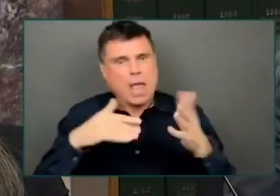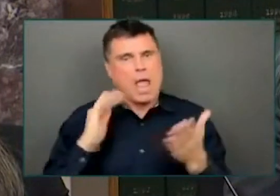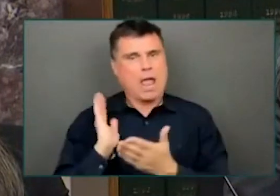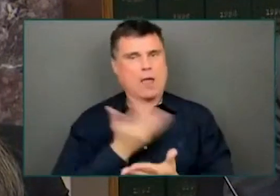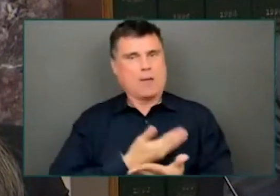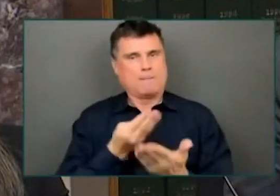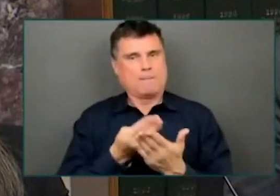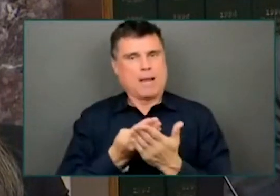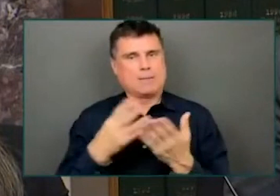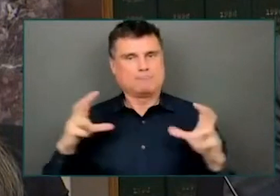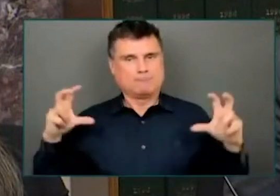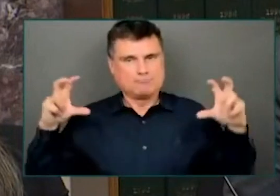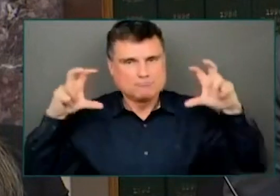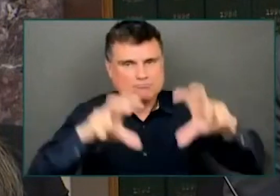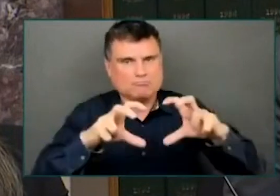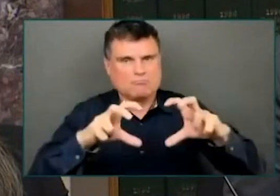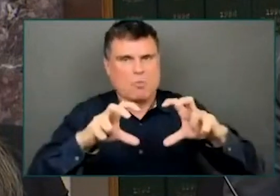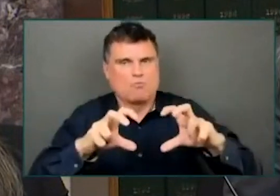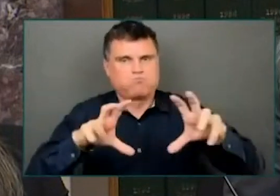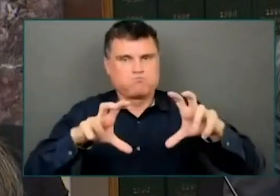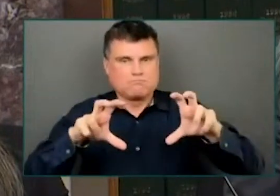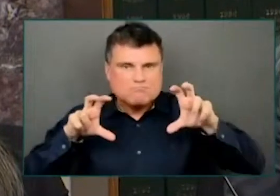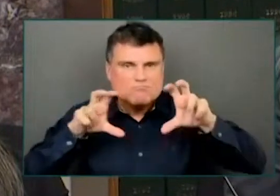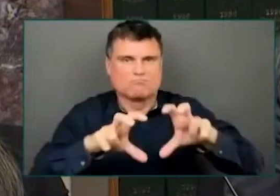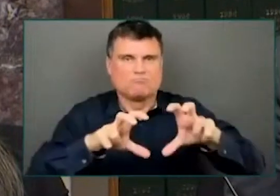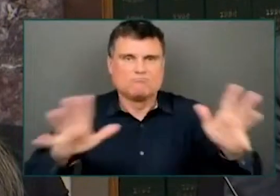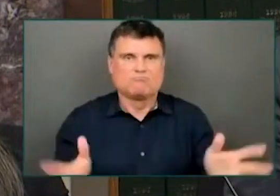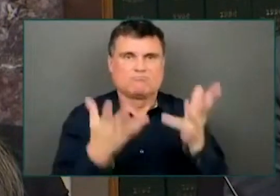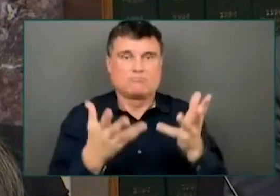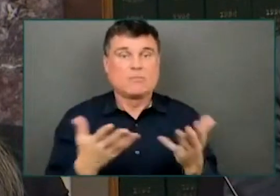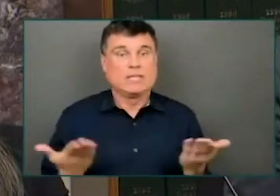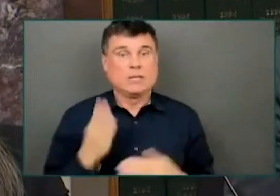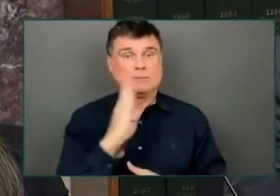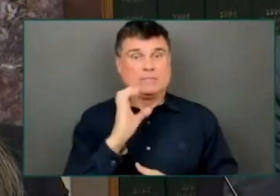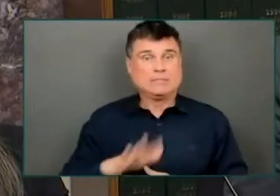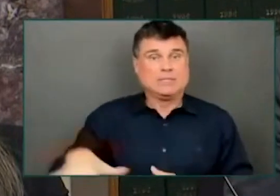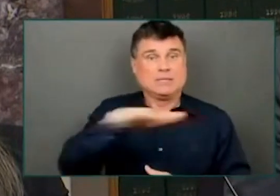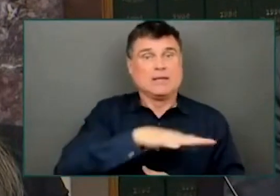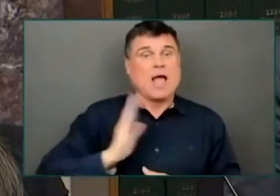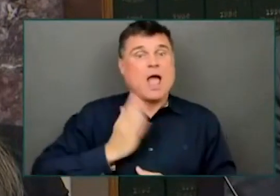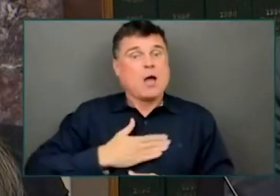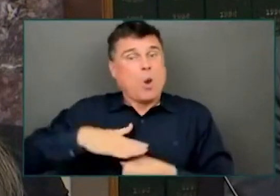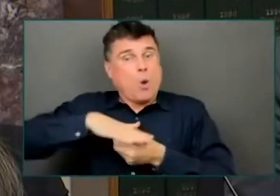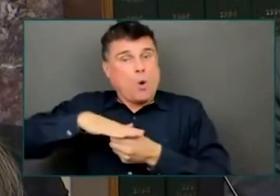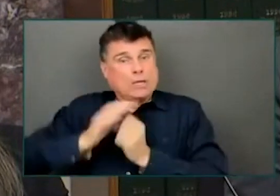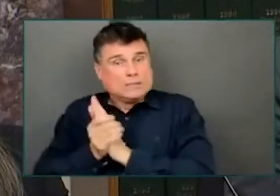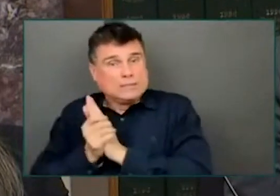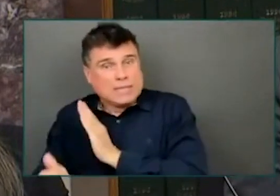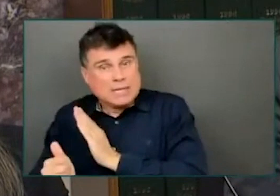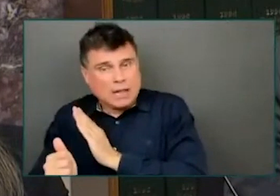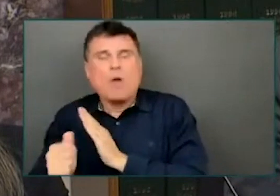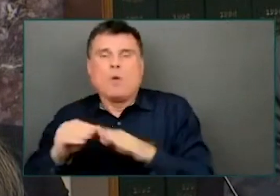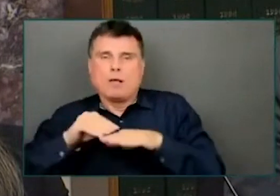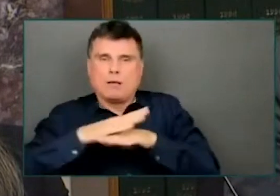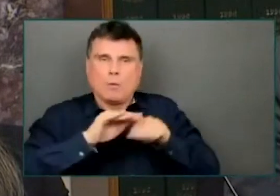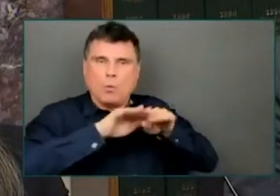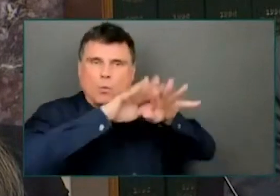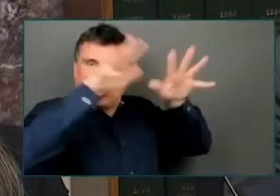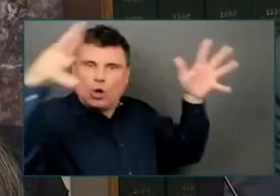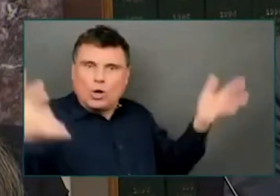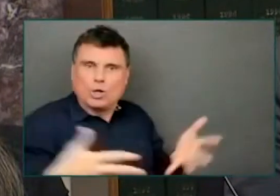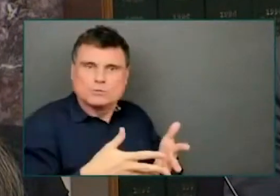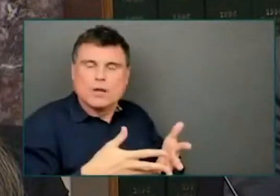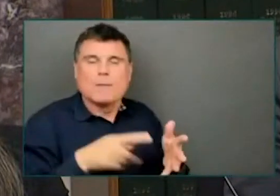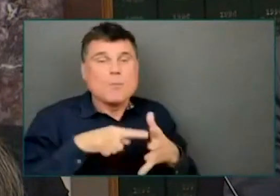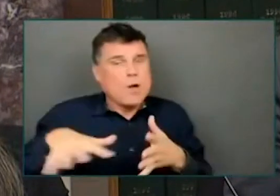Here in British Columbia, Mr. Speaker, local talent is driving global innovation. We expect this to continue, especially as in BC, our